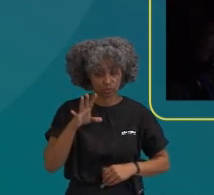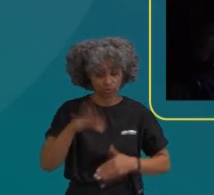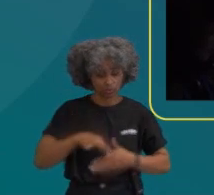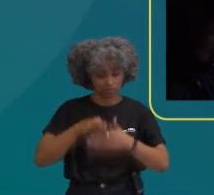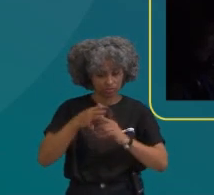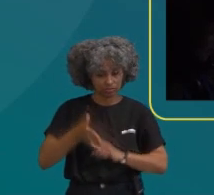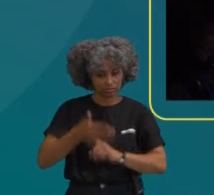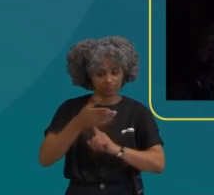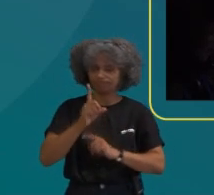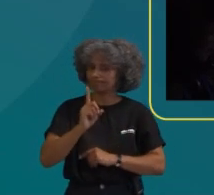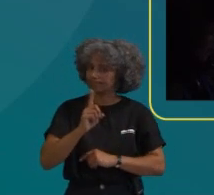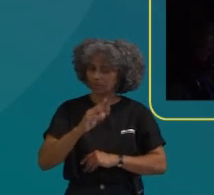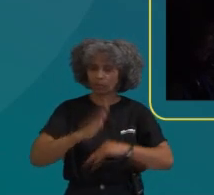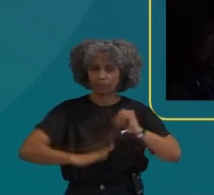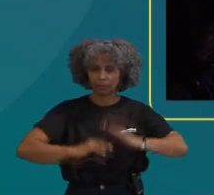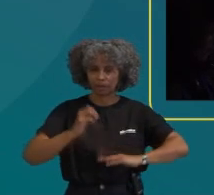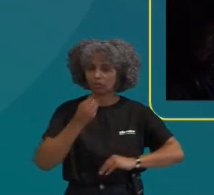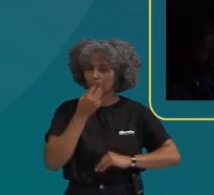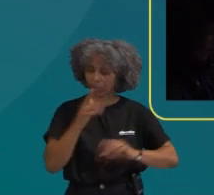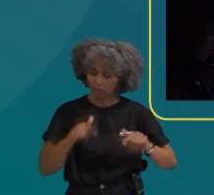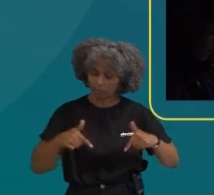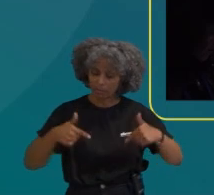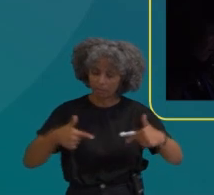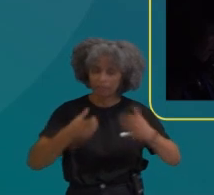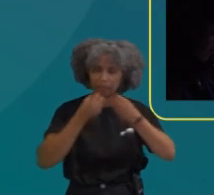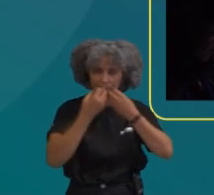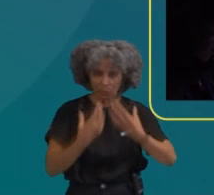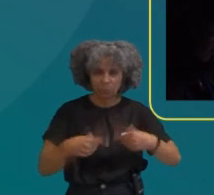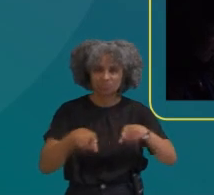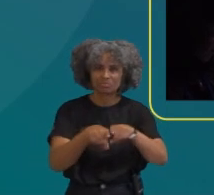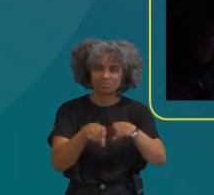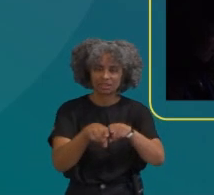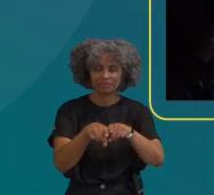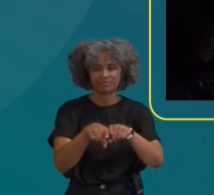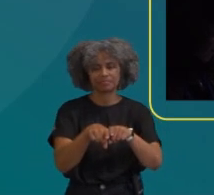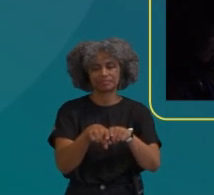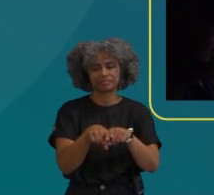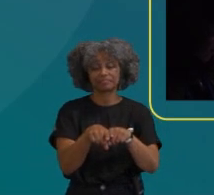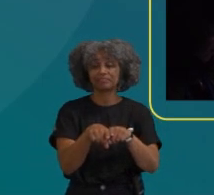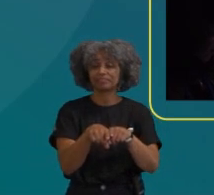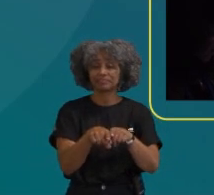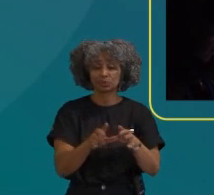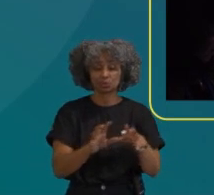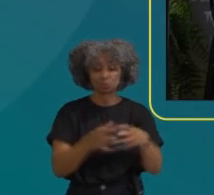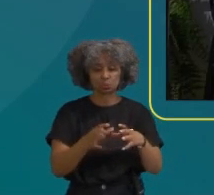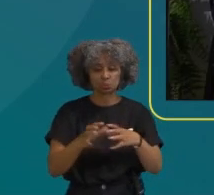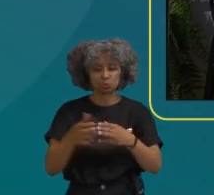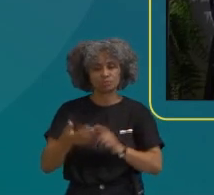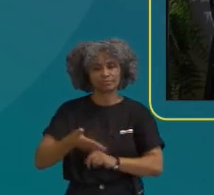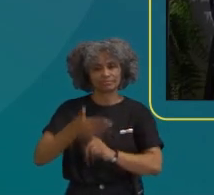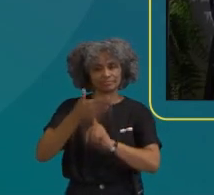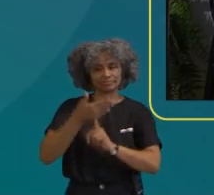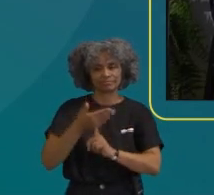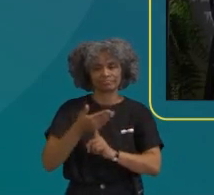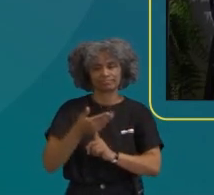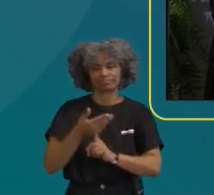Just next to our apartment buildings and high-tech clusters, you can find